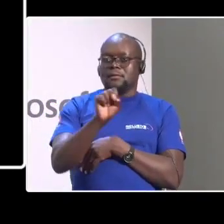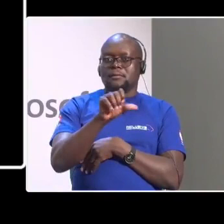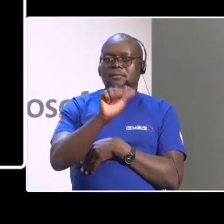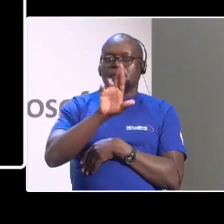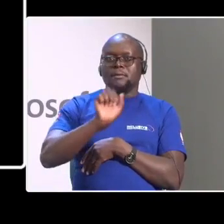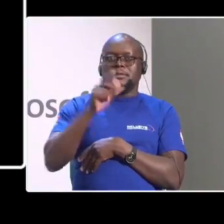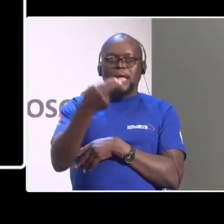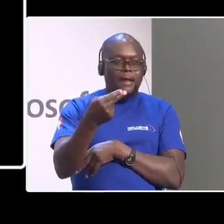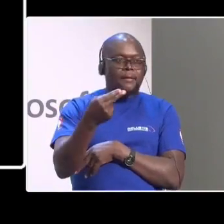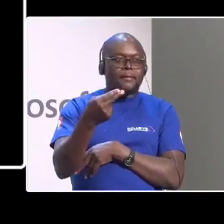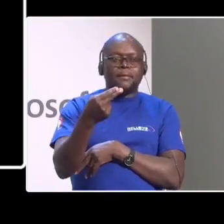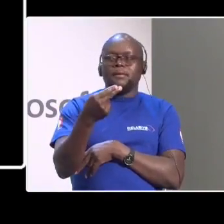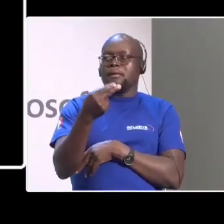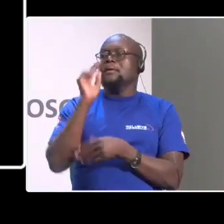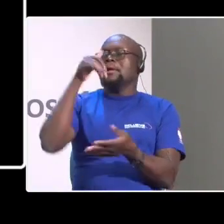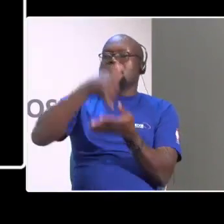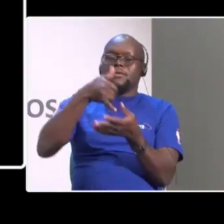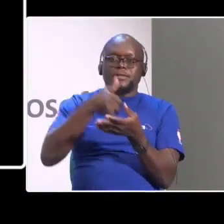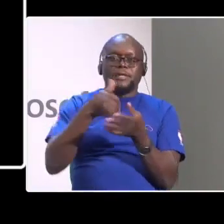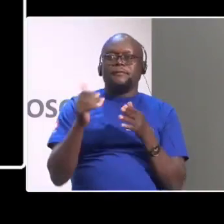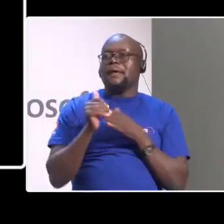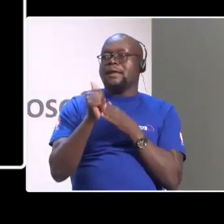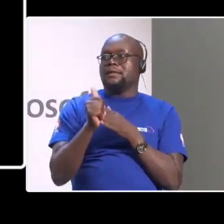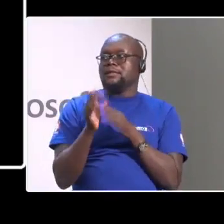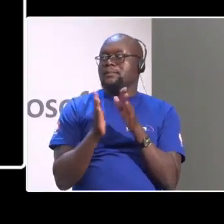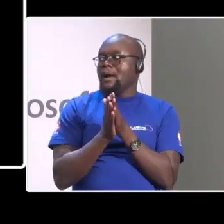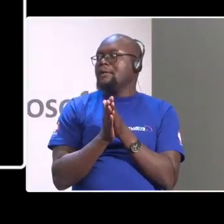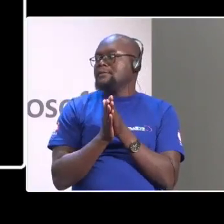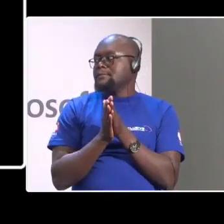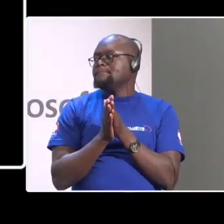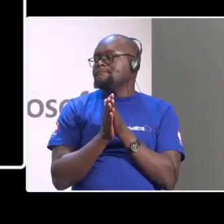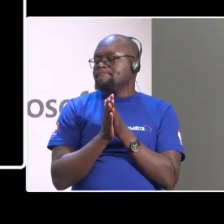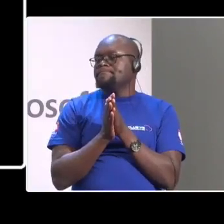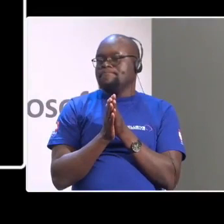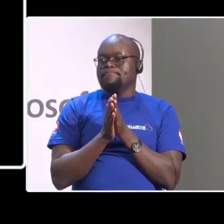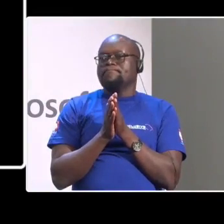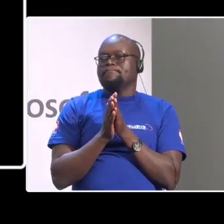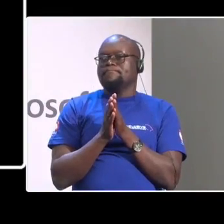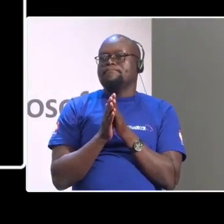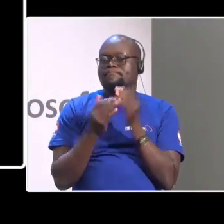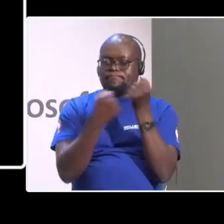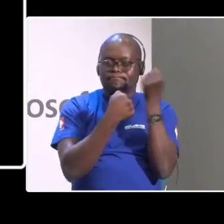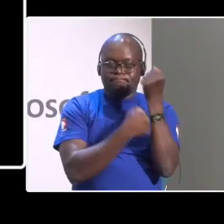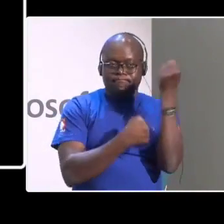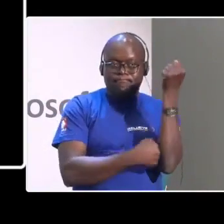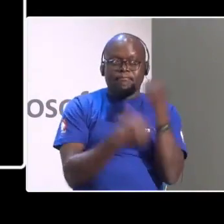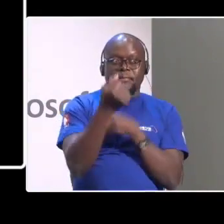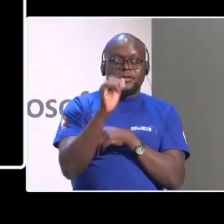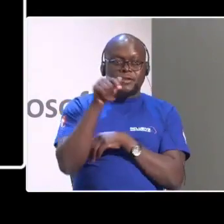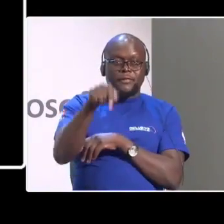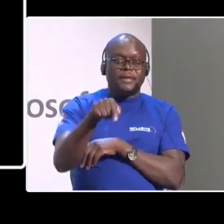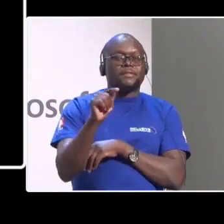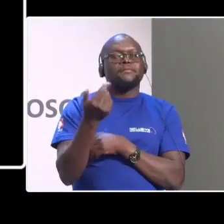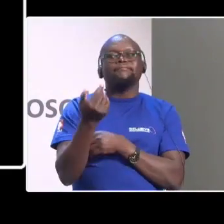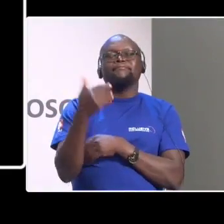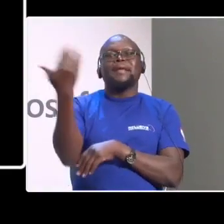Clements. I'm Head of Inclusive Leadership at the Valuable 500. So this